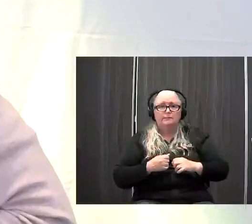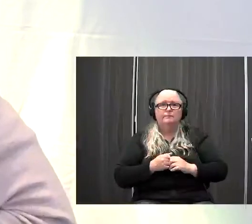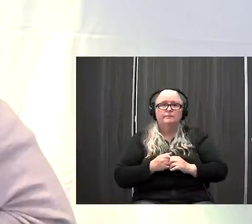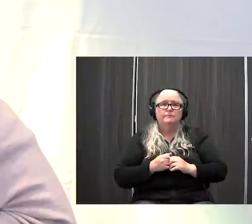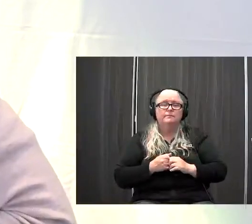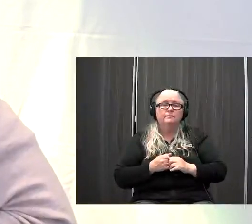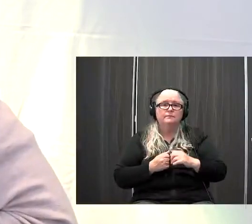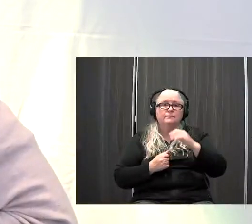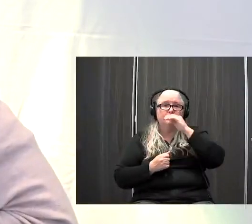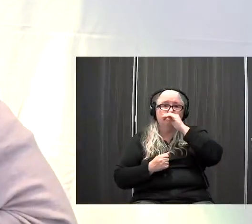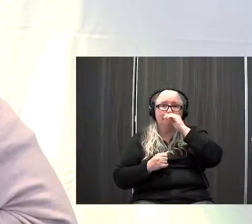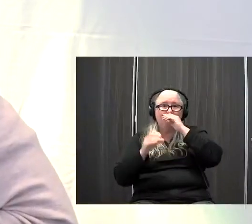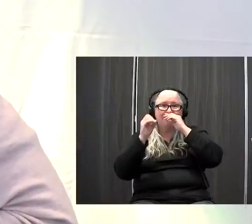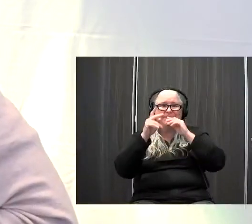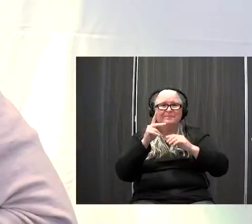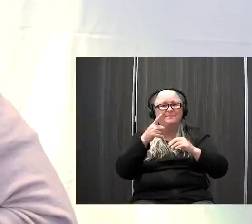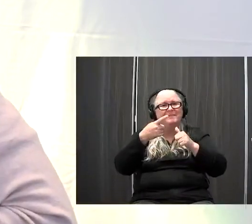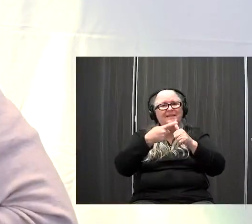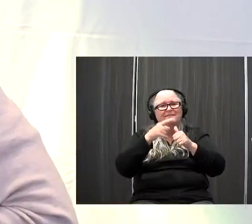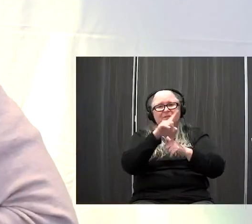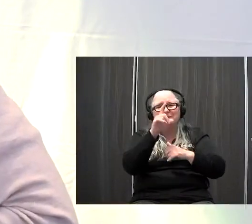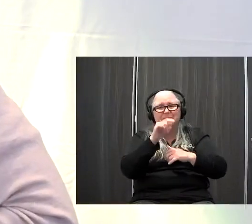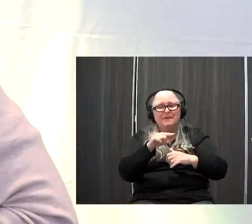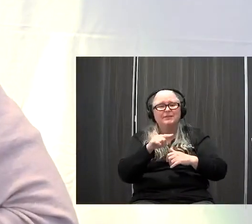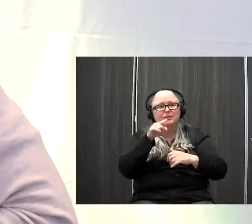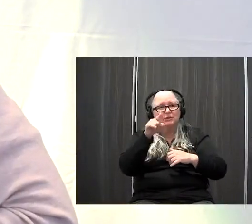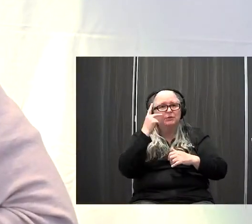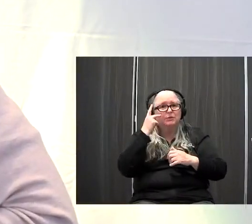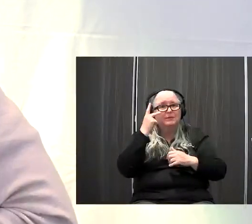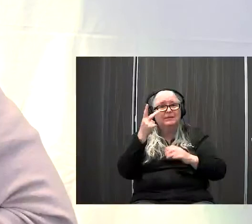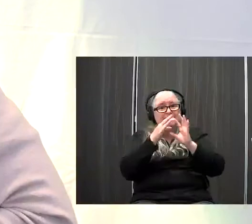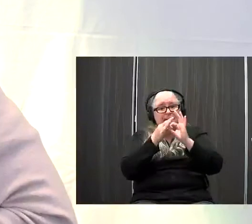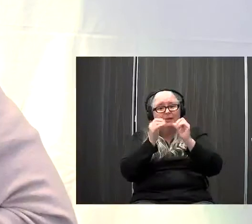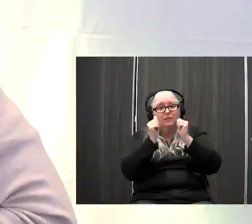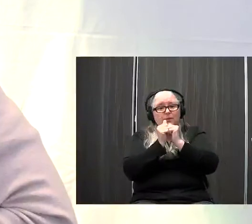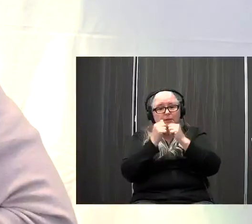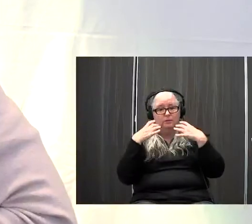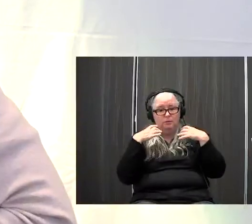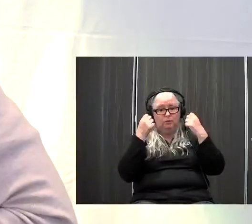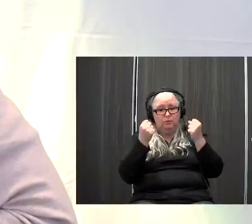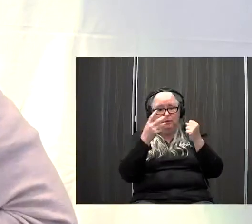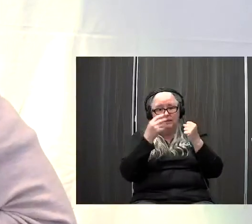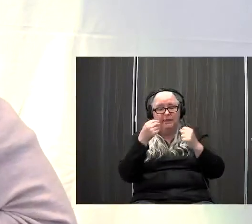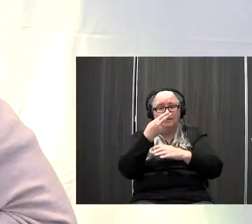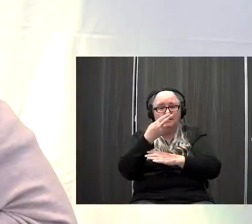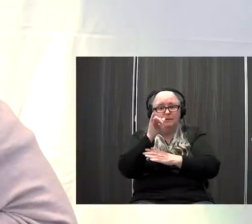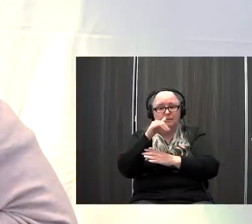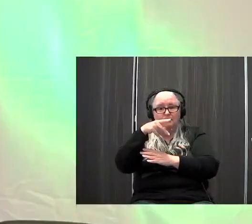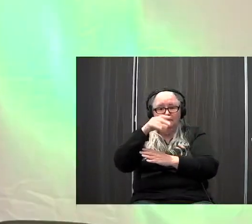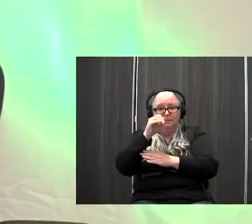for you. So the first question is do you see a connection in children with CHARGE syndrome and hypoglycemia?